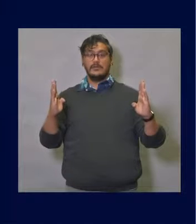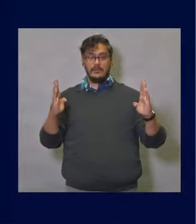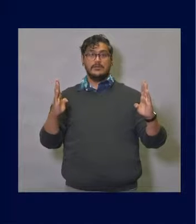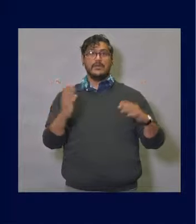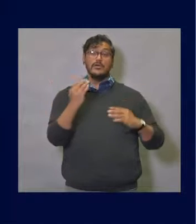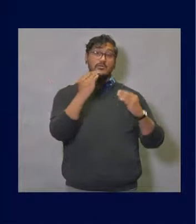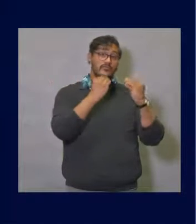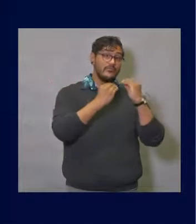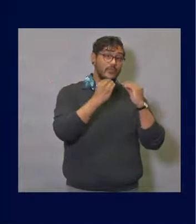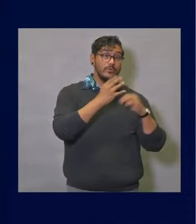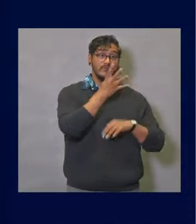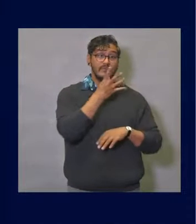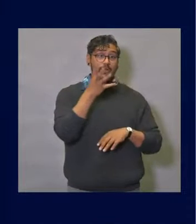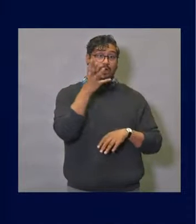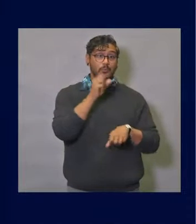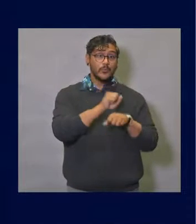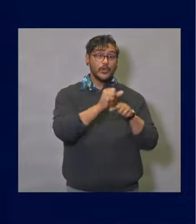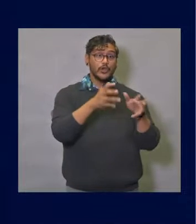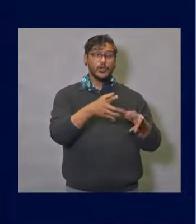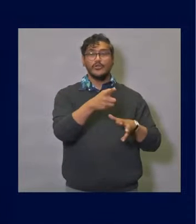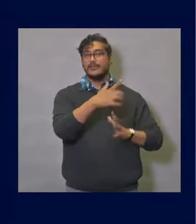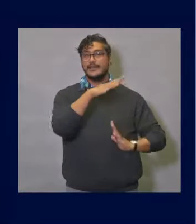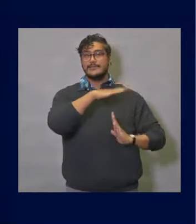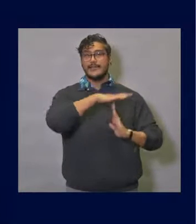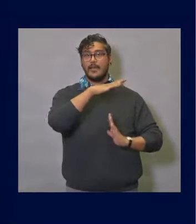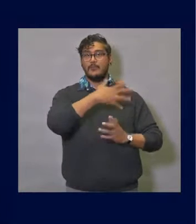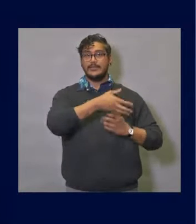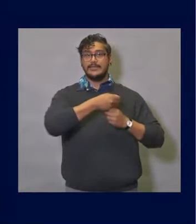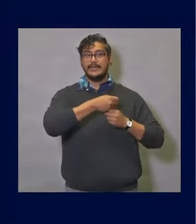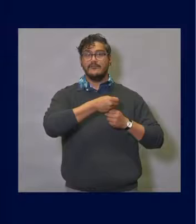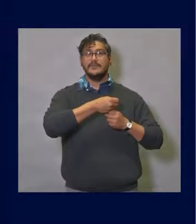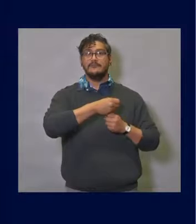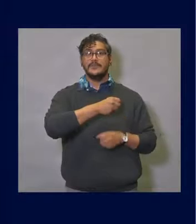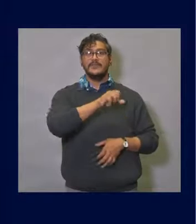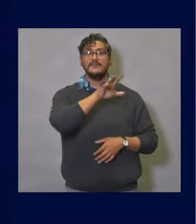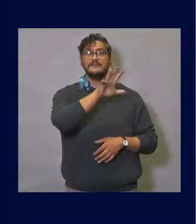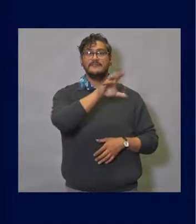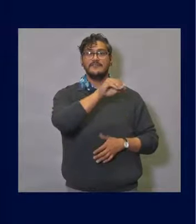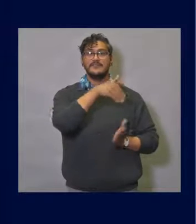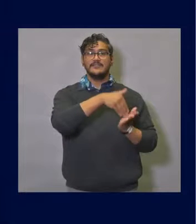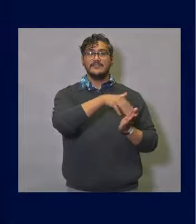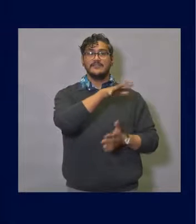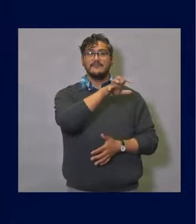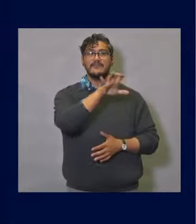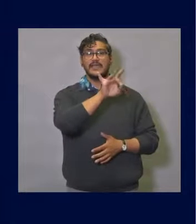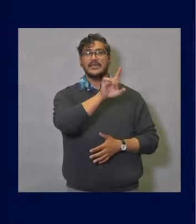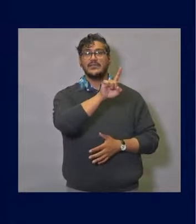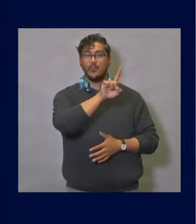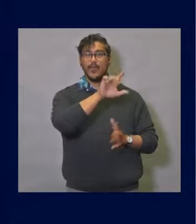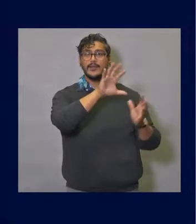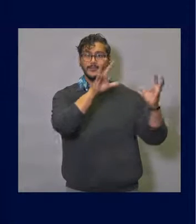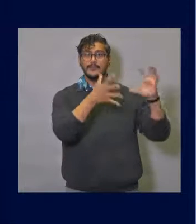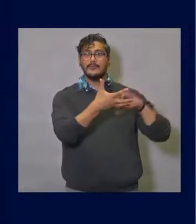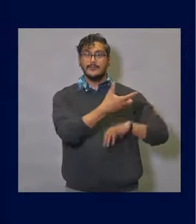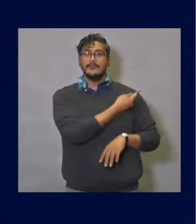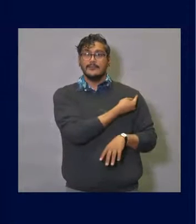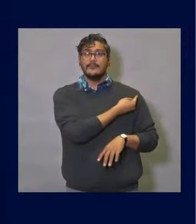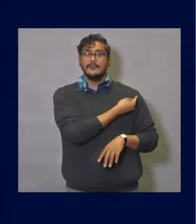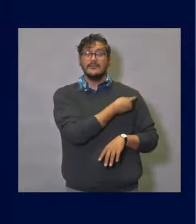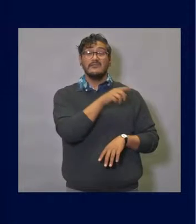food and agriculture workers received the most doses, accounting for 50,581 vaccinations. These